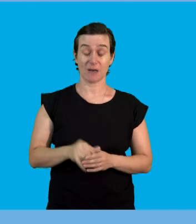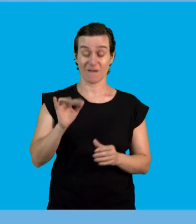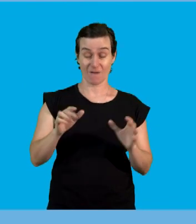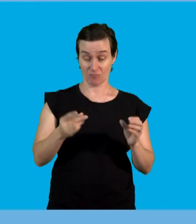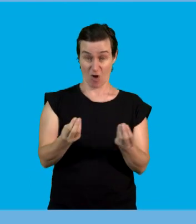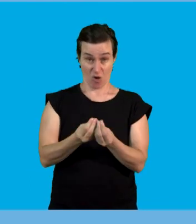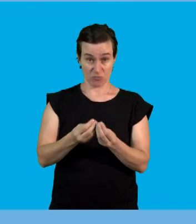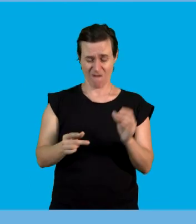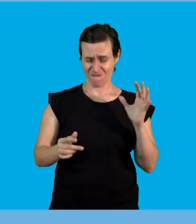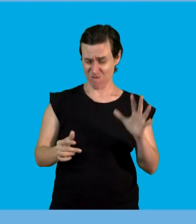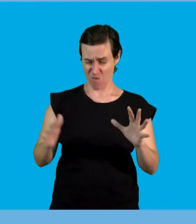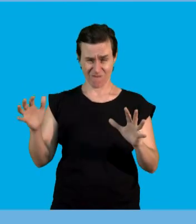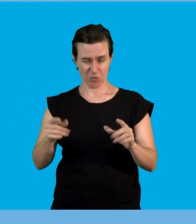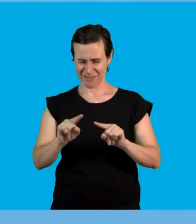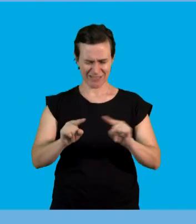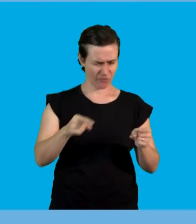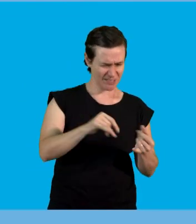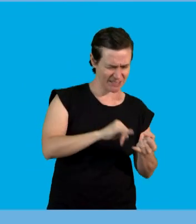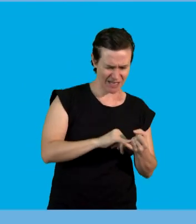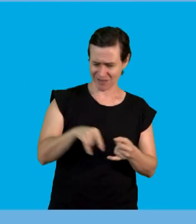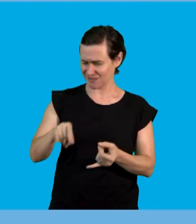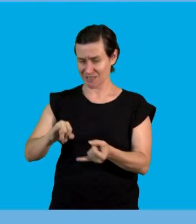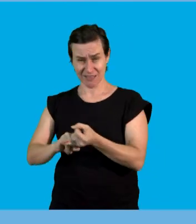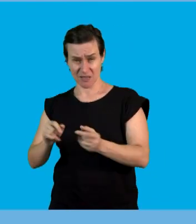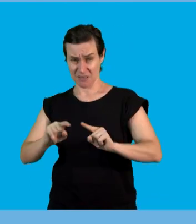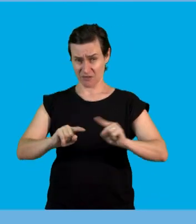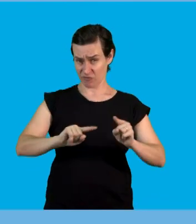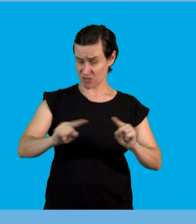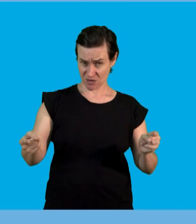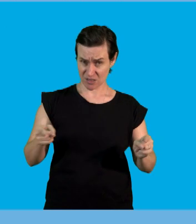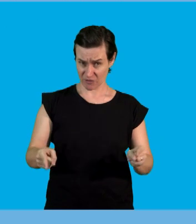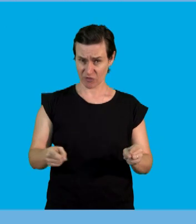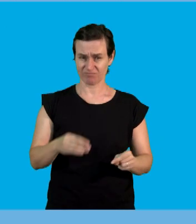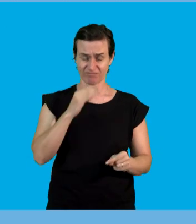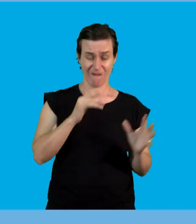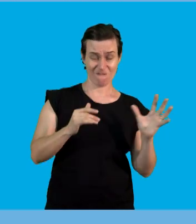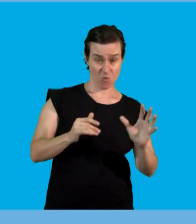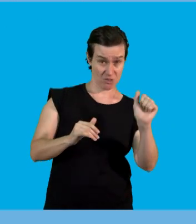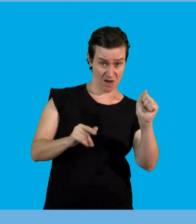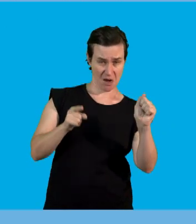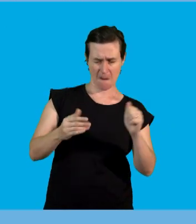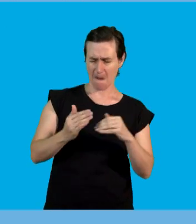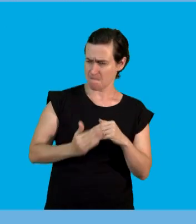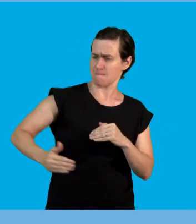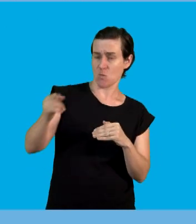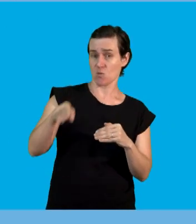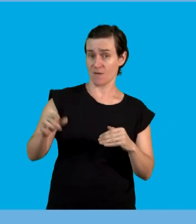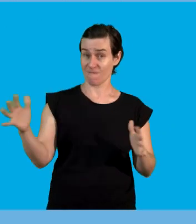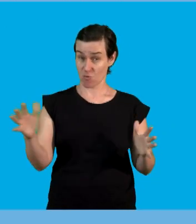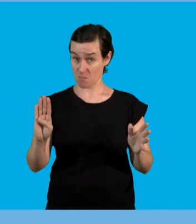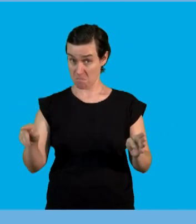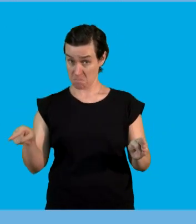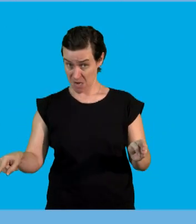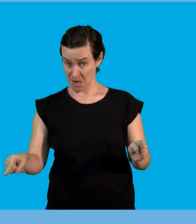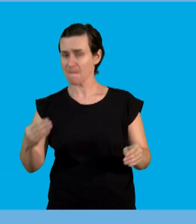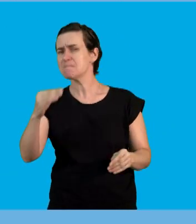an object and those forces are different in terms of the magnitude, if force A is greater than force B,